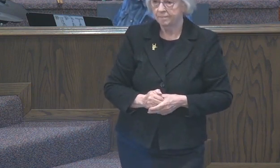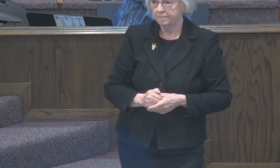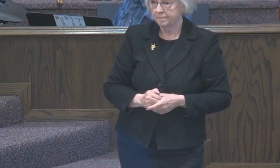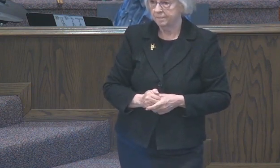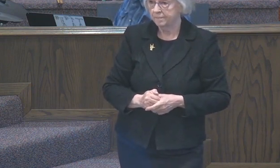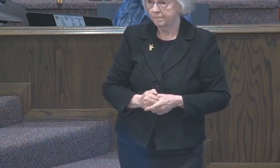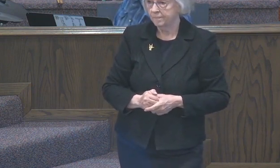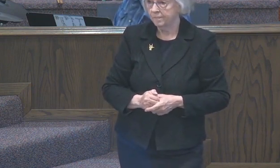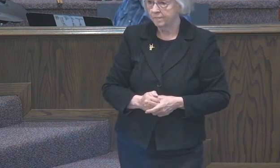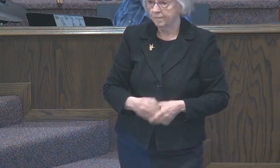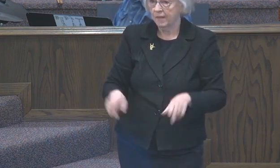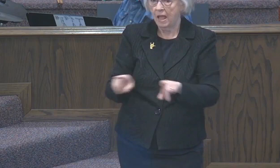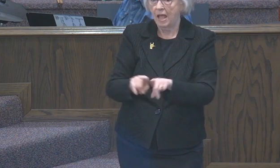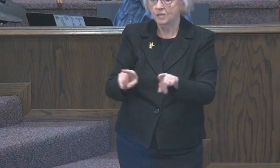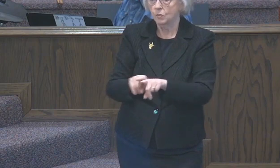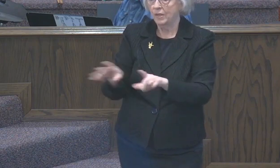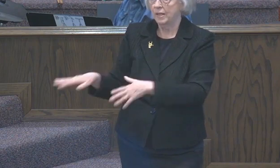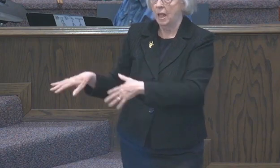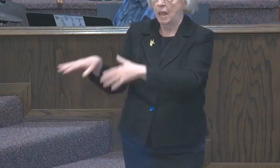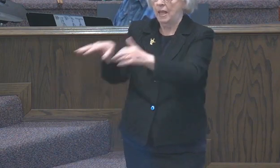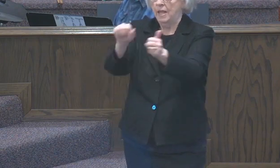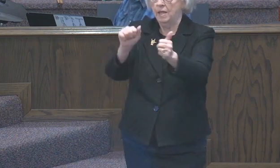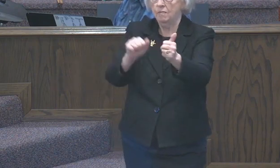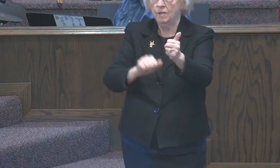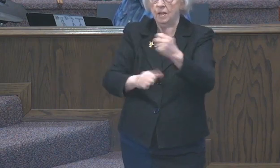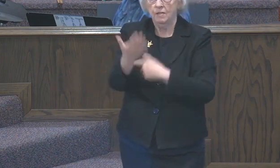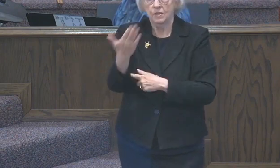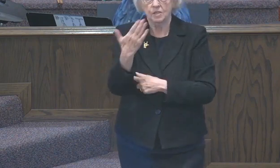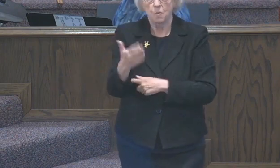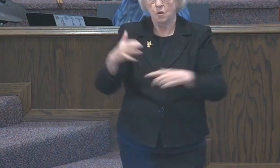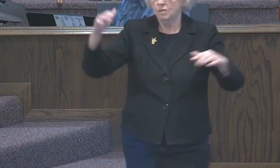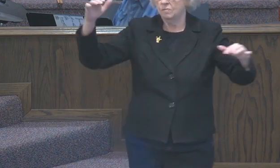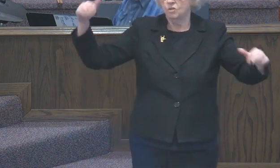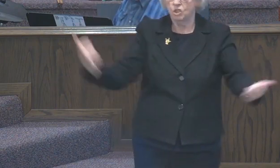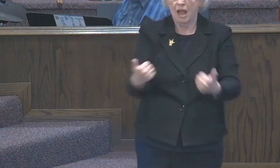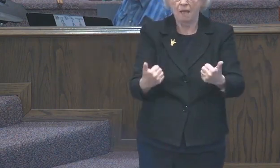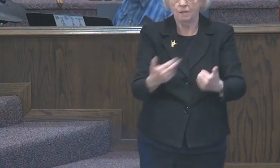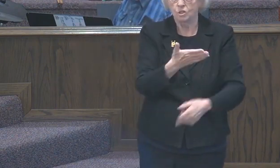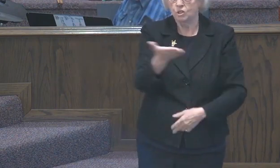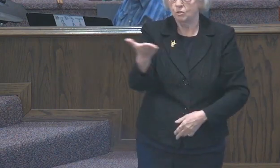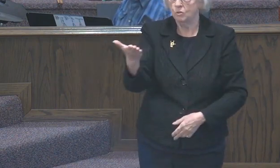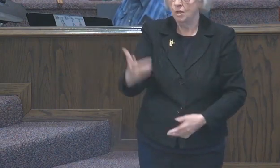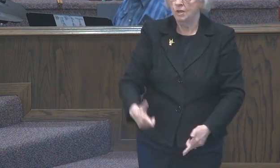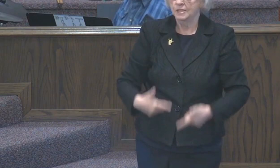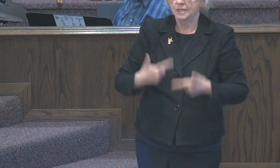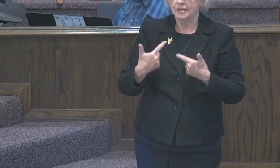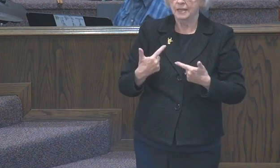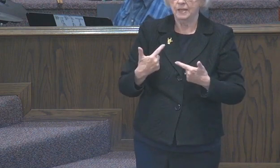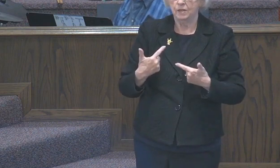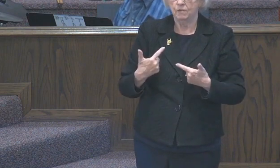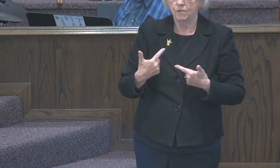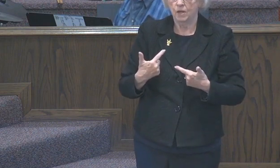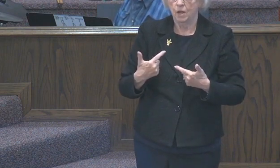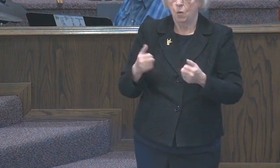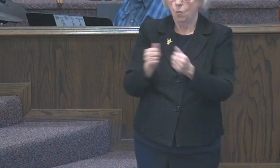Well, as we go from here today, I would challenge you to live according to Jesus' words.